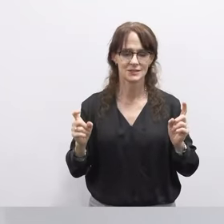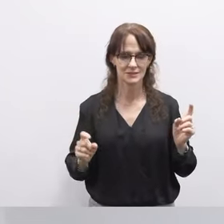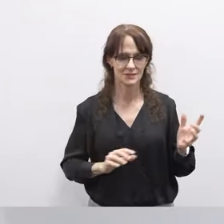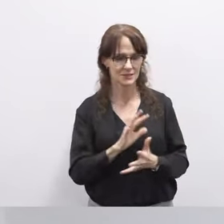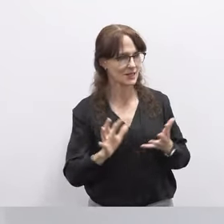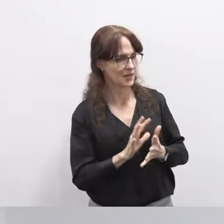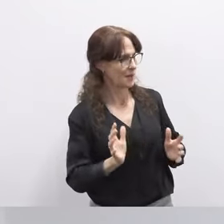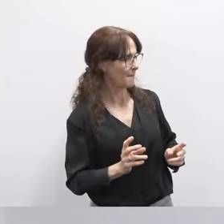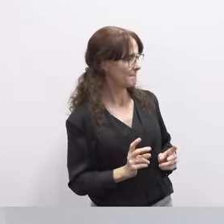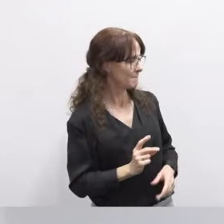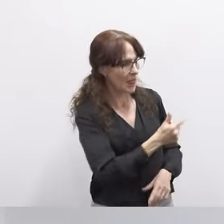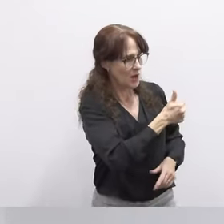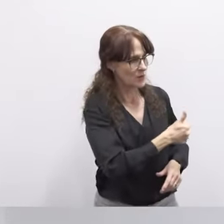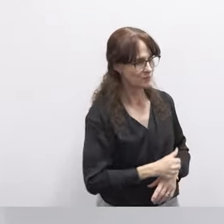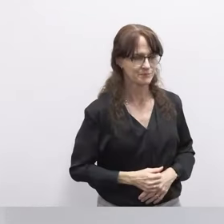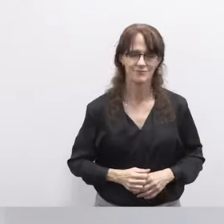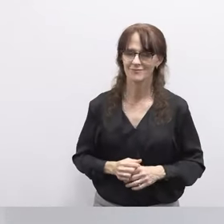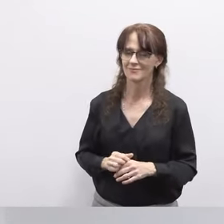up here.